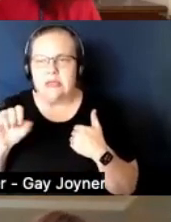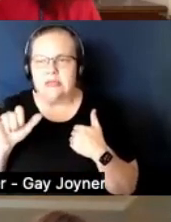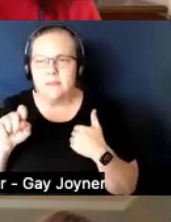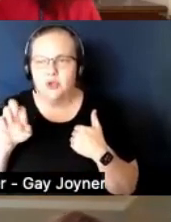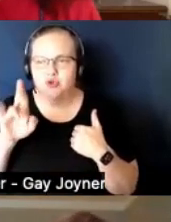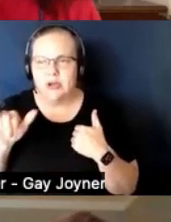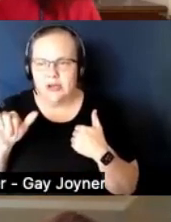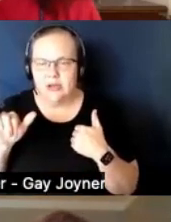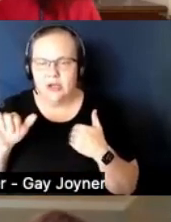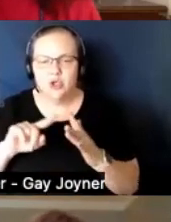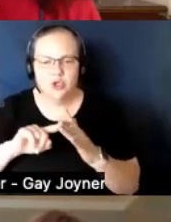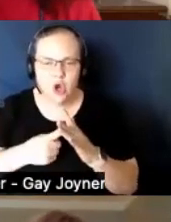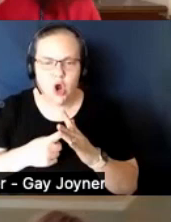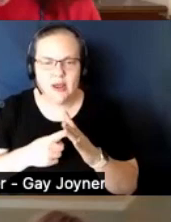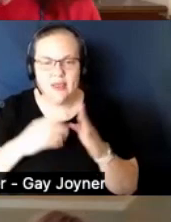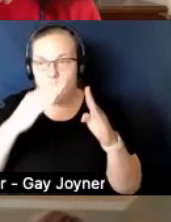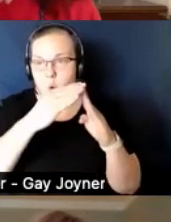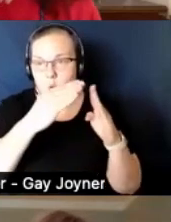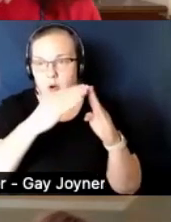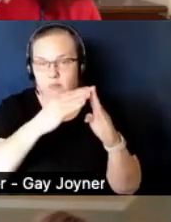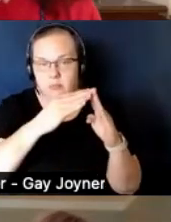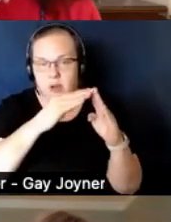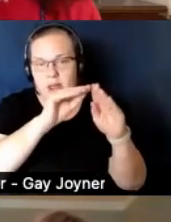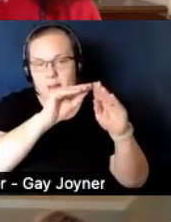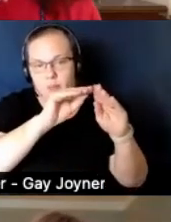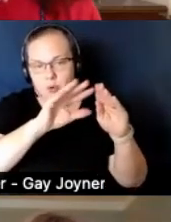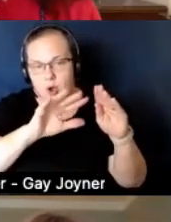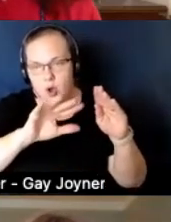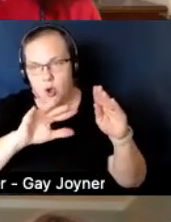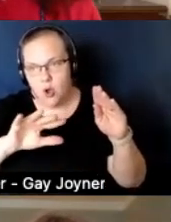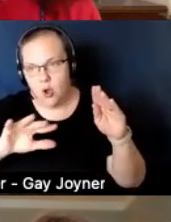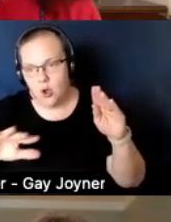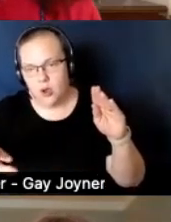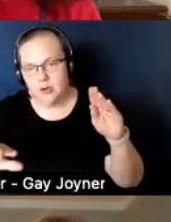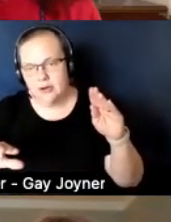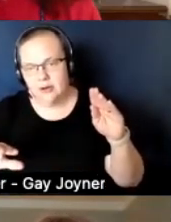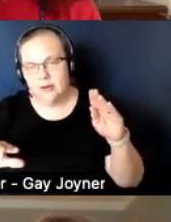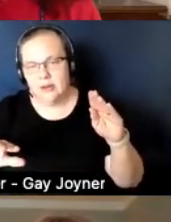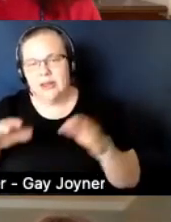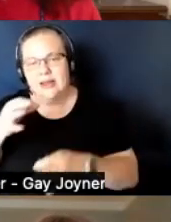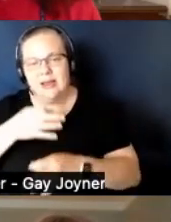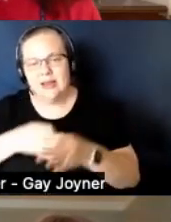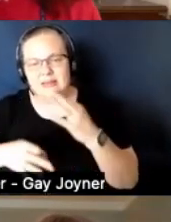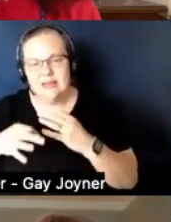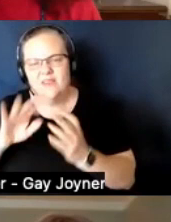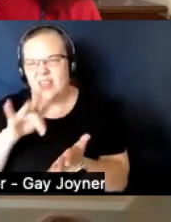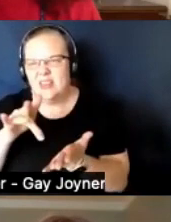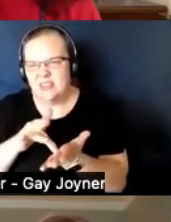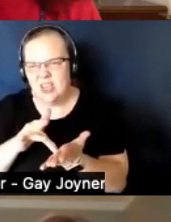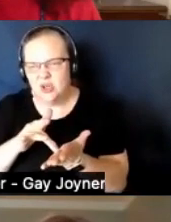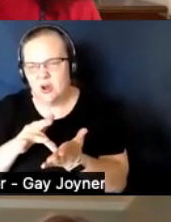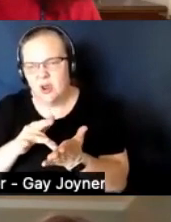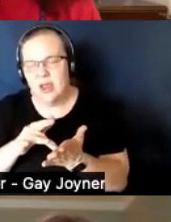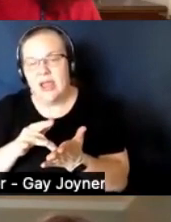off in the corner and brought it kind of out instead of starting like a mandala kind of thing, like in the center.